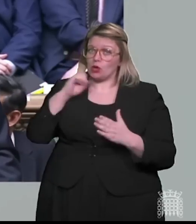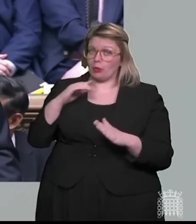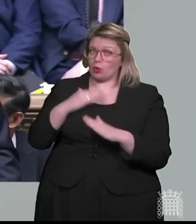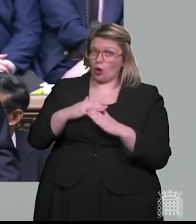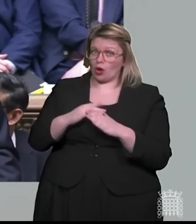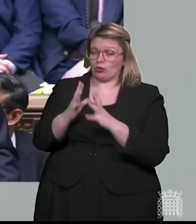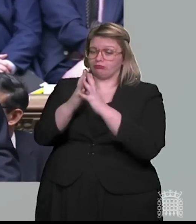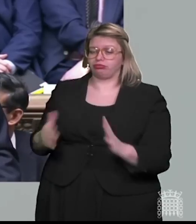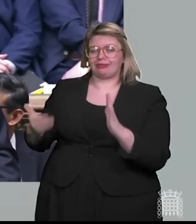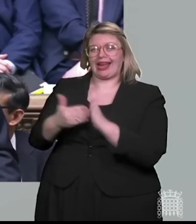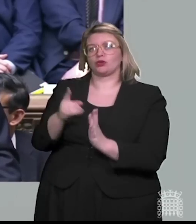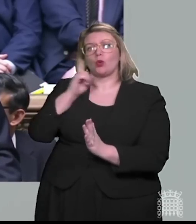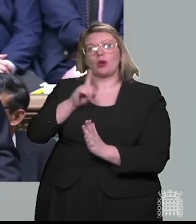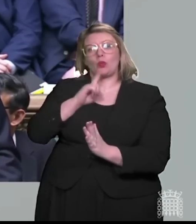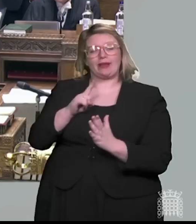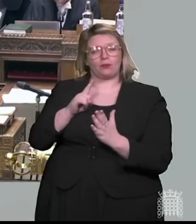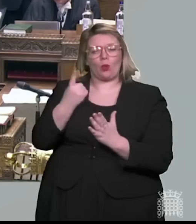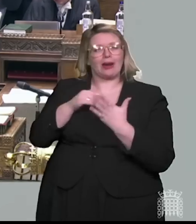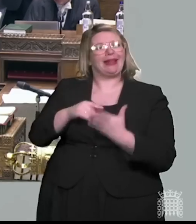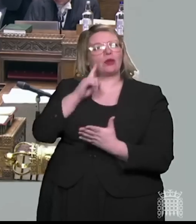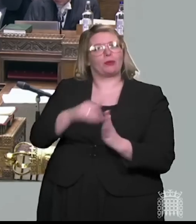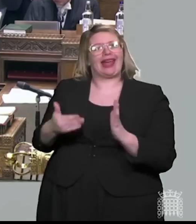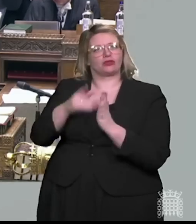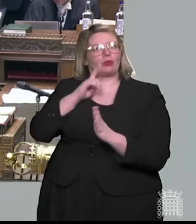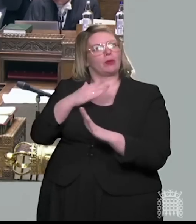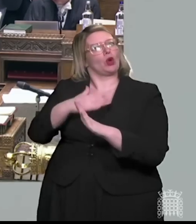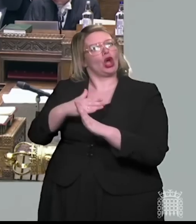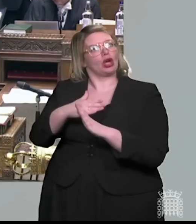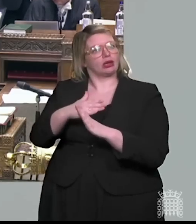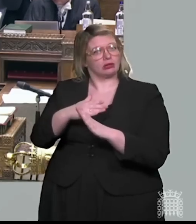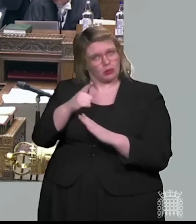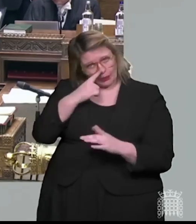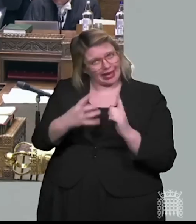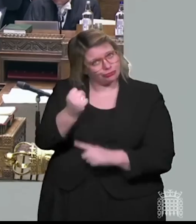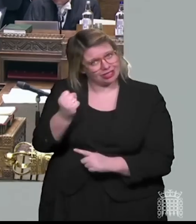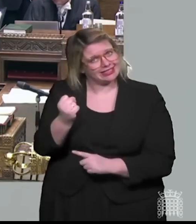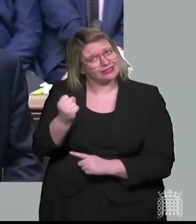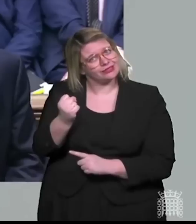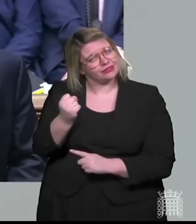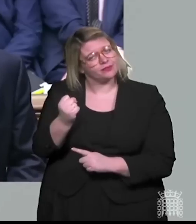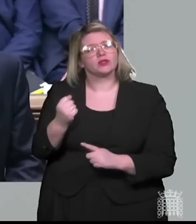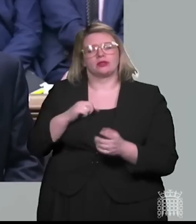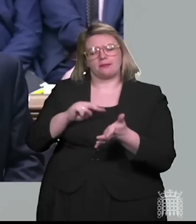1 million additional women working. And we can do that. So